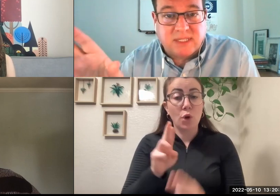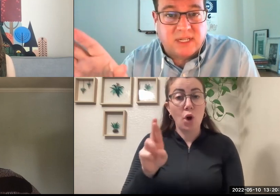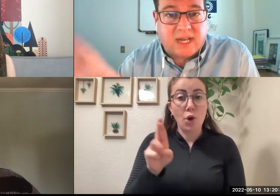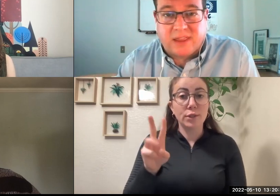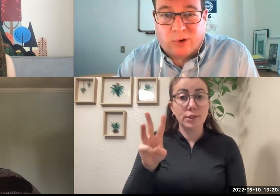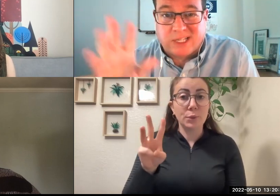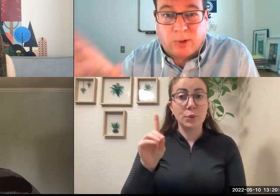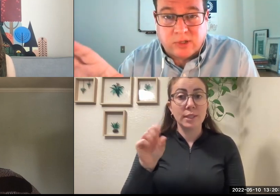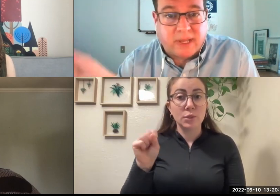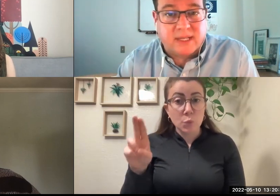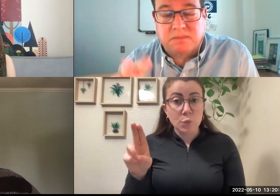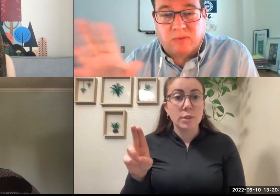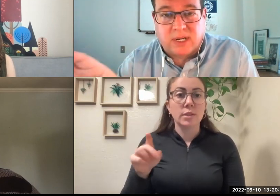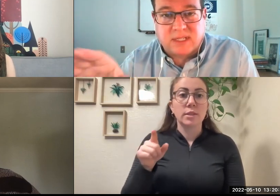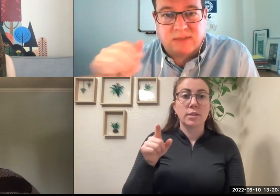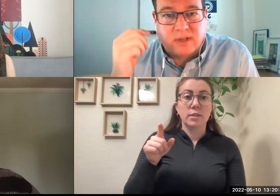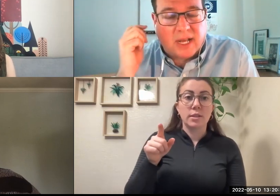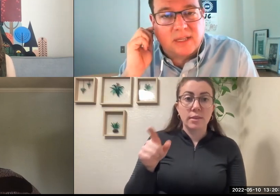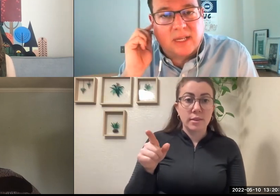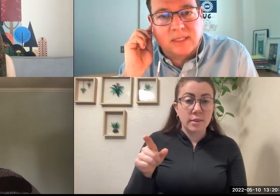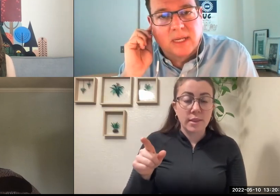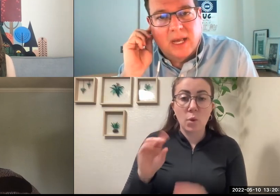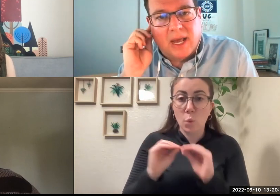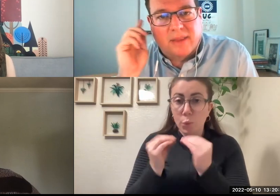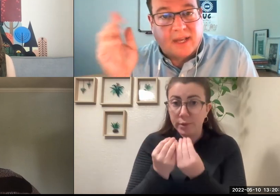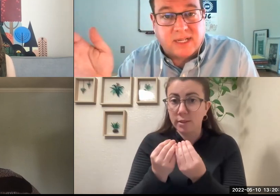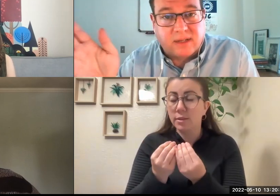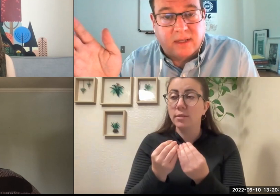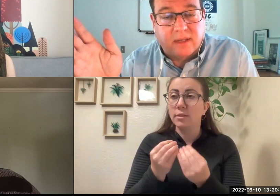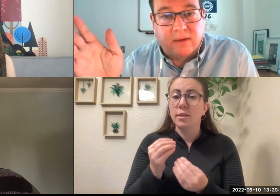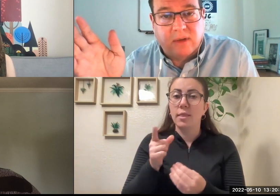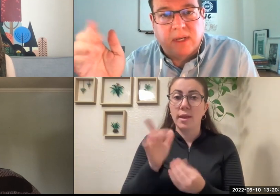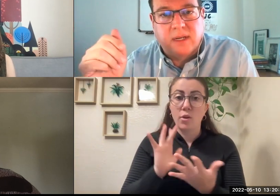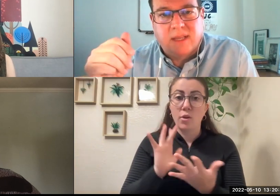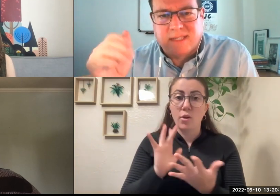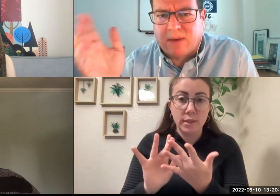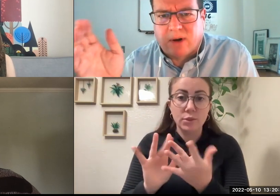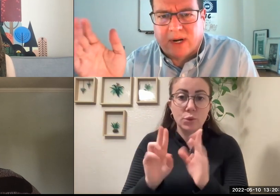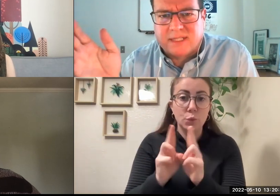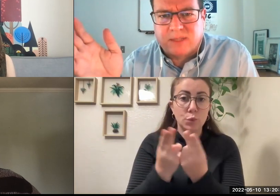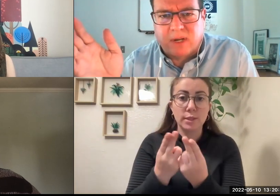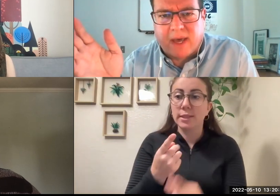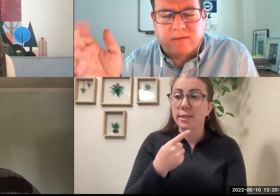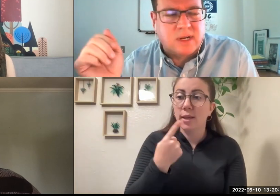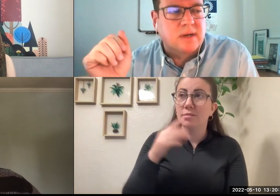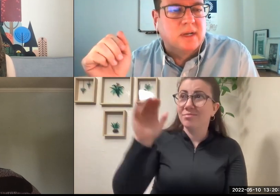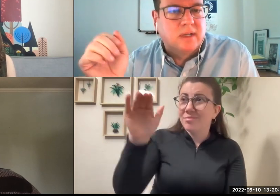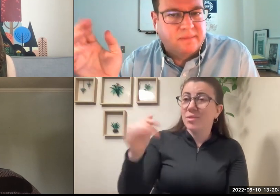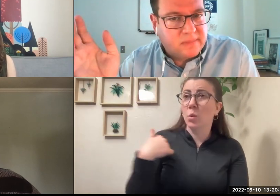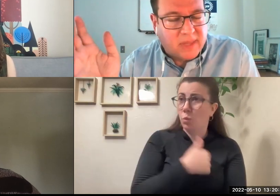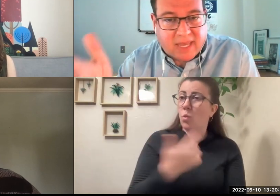has a presence in the South, they've organized poultry plants, they've organized lots of other kinds of things. And they contact the union, say, hey, we want to organize, things are pretty bad